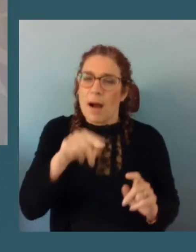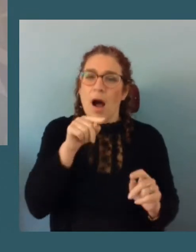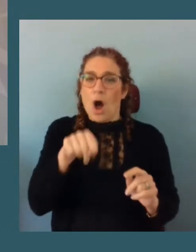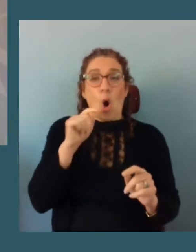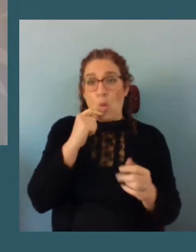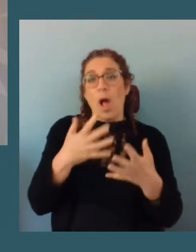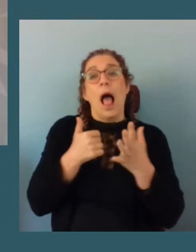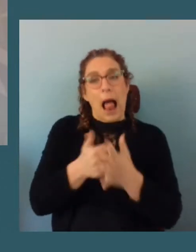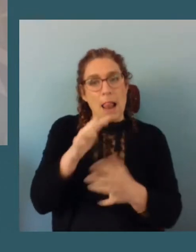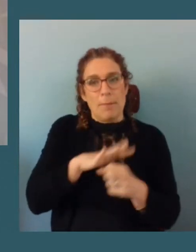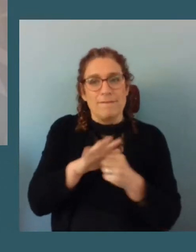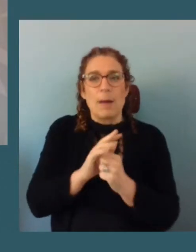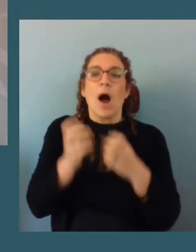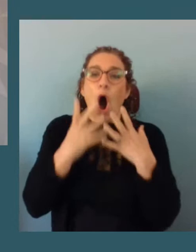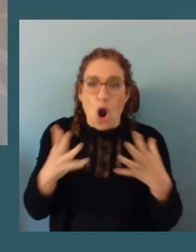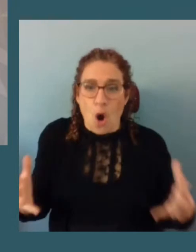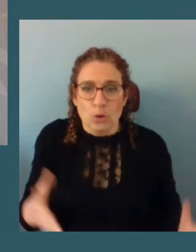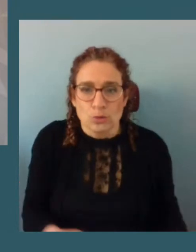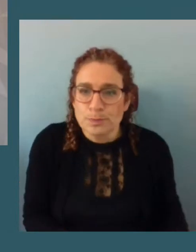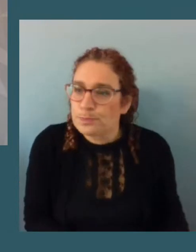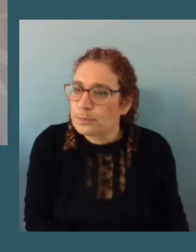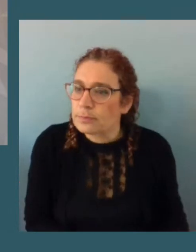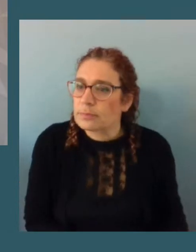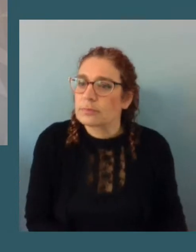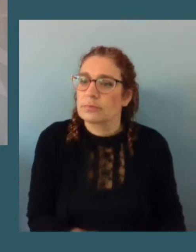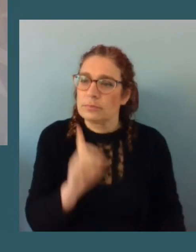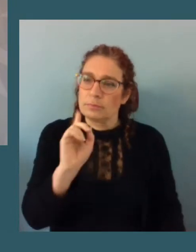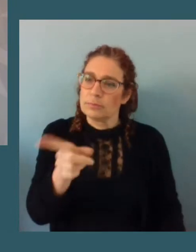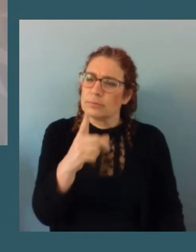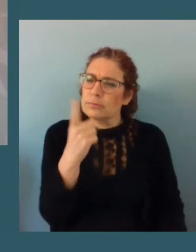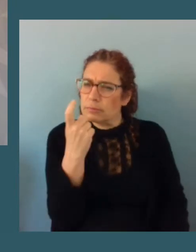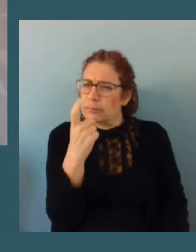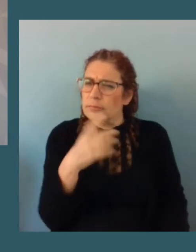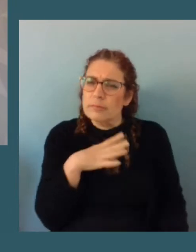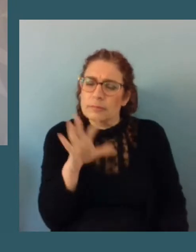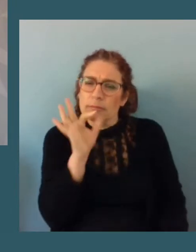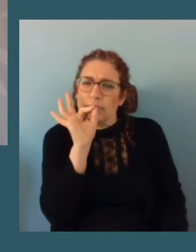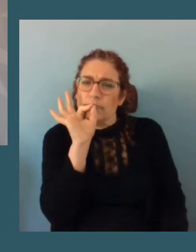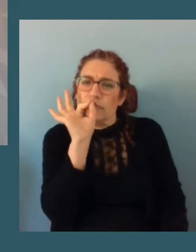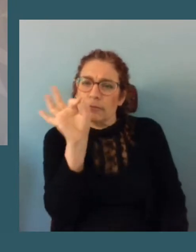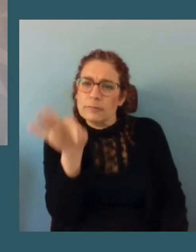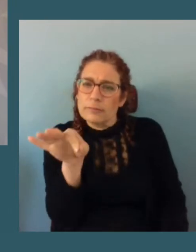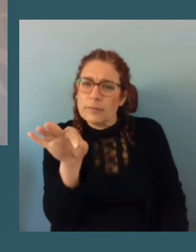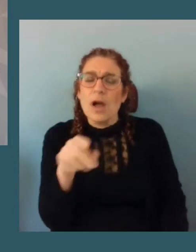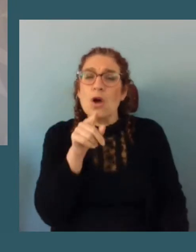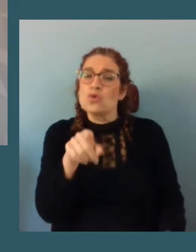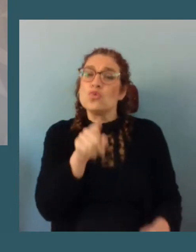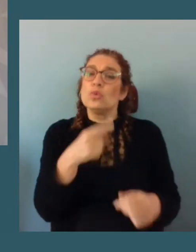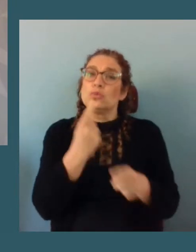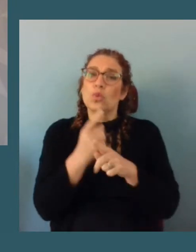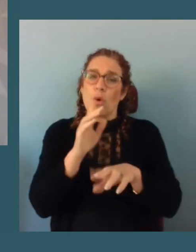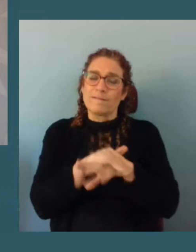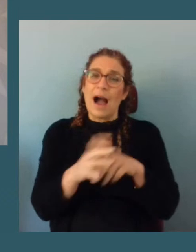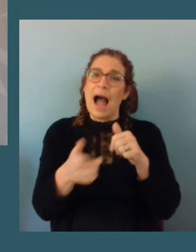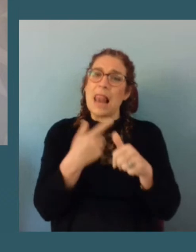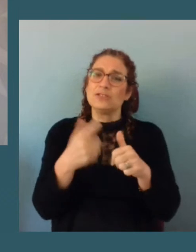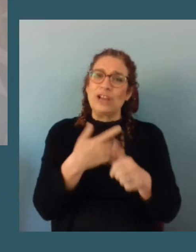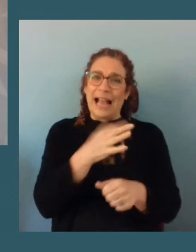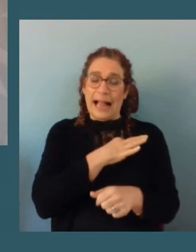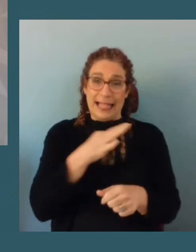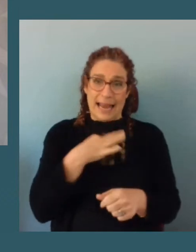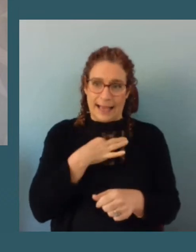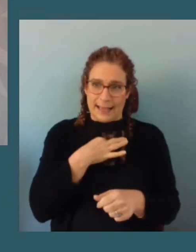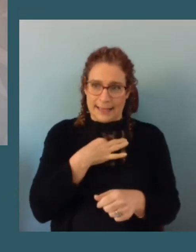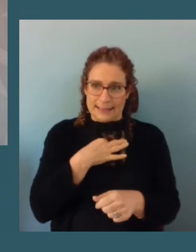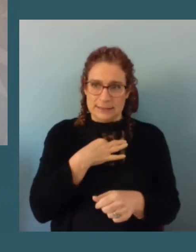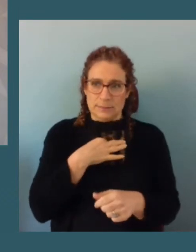family. Just one last question, going back to the allergy clinic scenario, and I get asked this